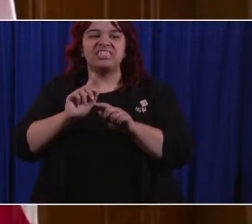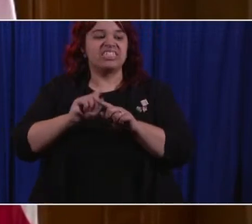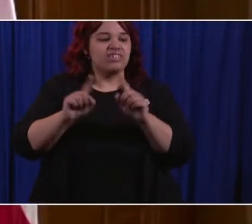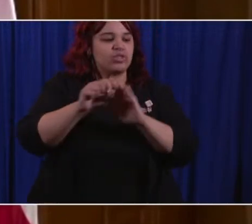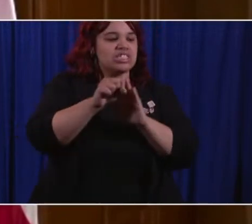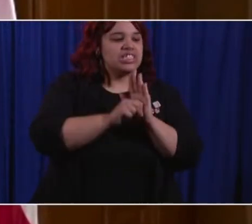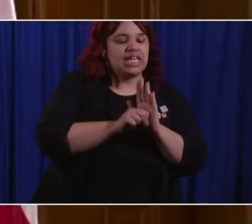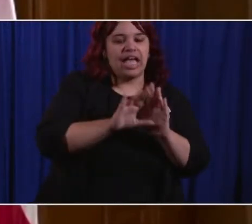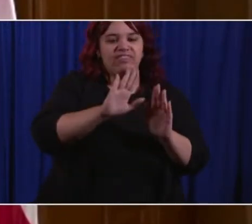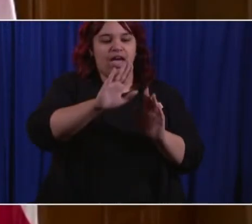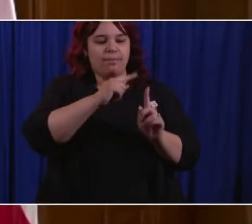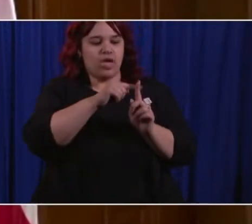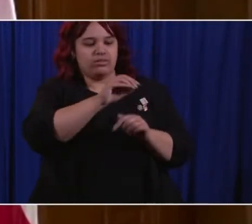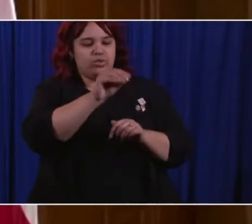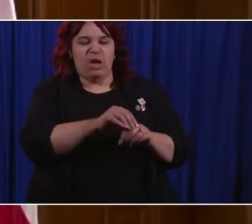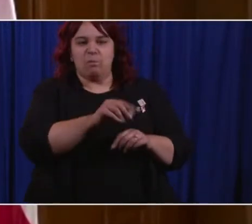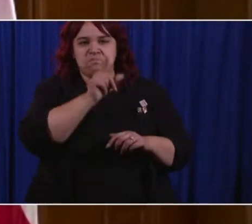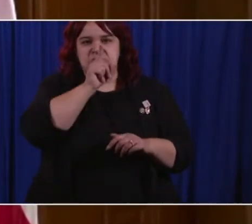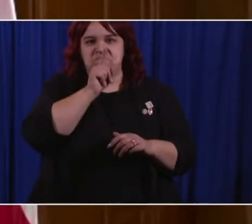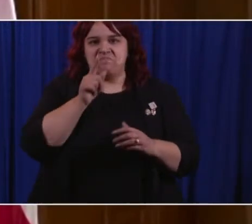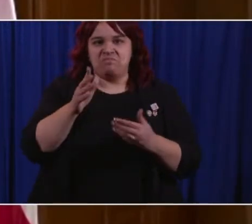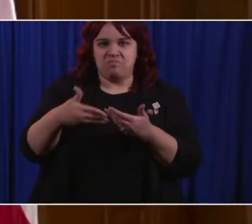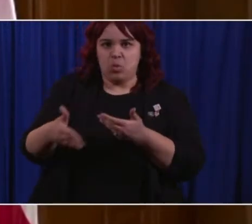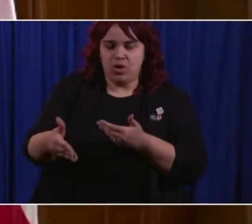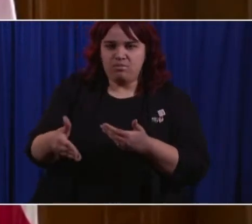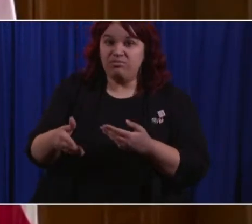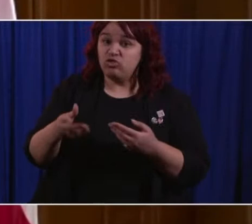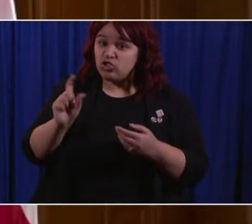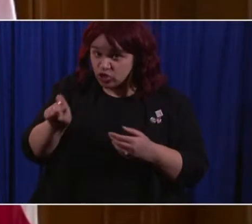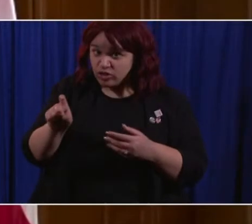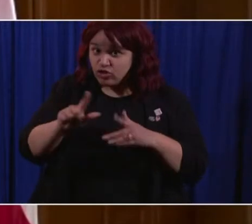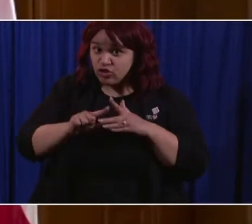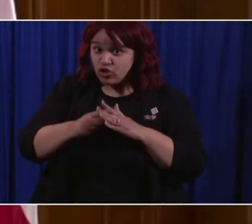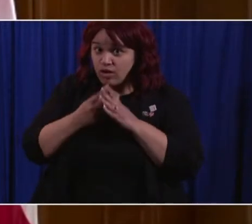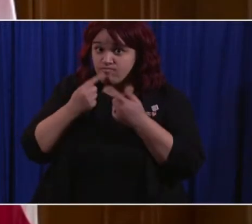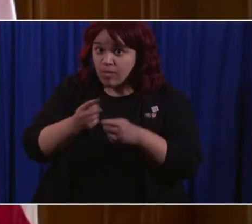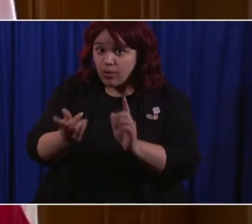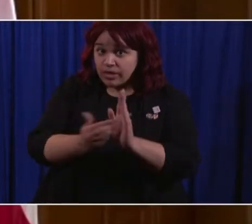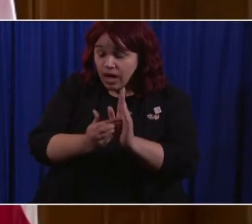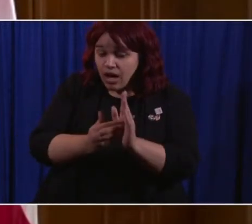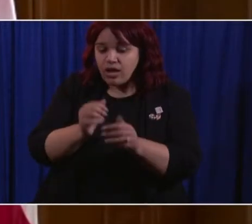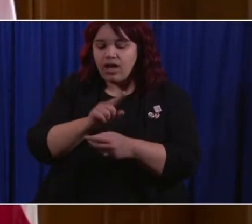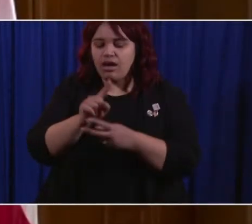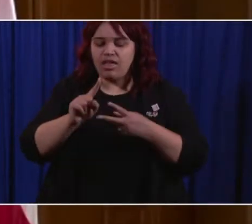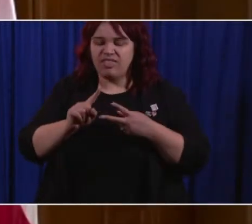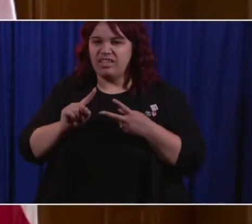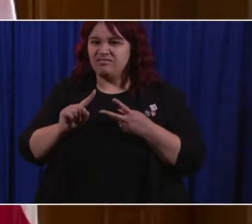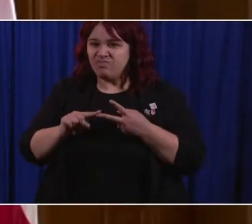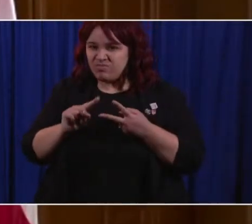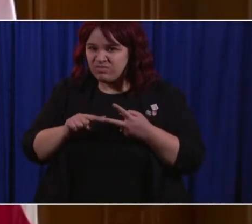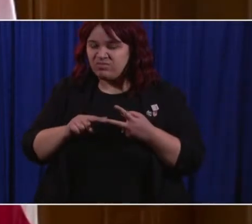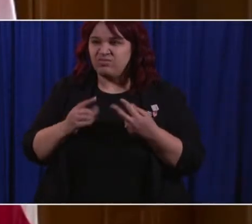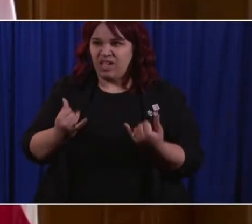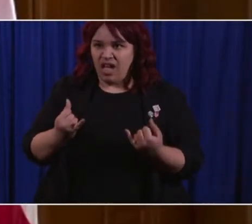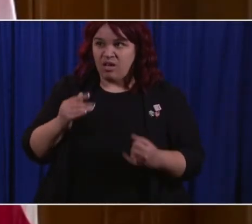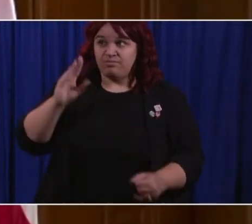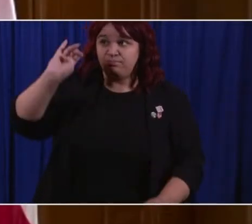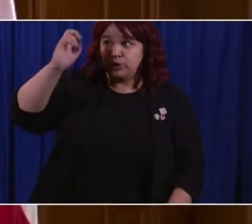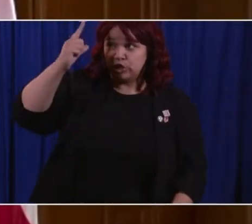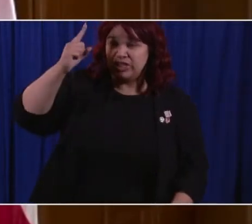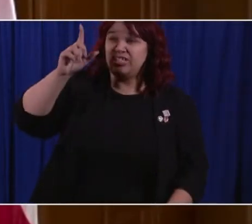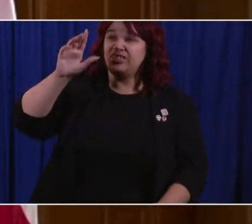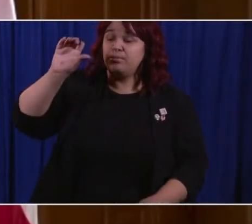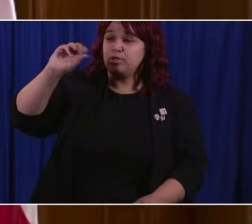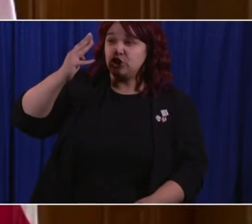some border states? And ultimately, is there any reason to believe that what's happening in Michigan now won't eventually happen